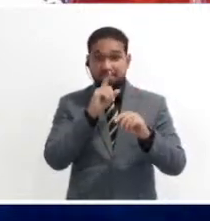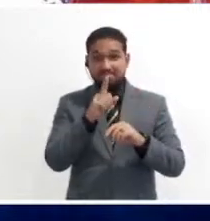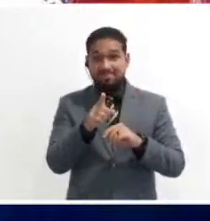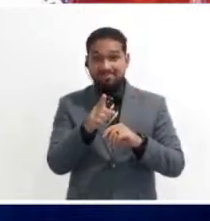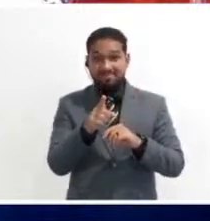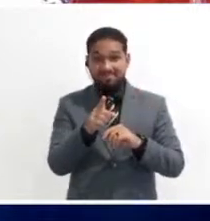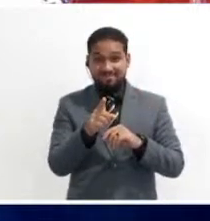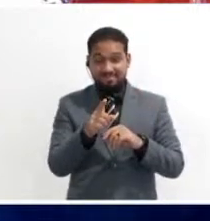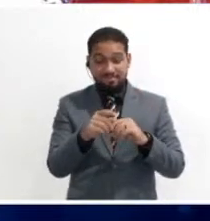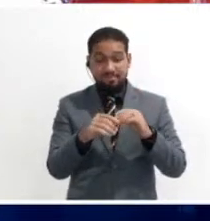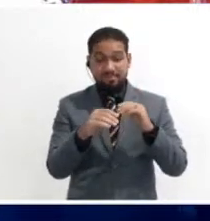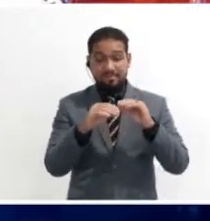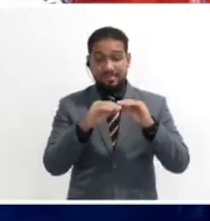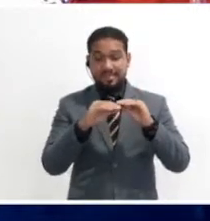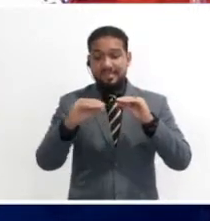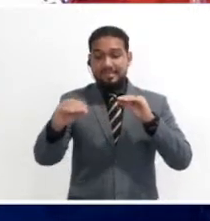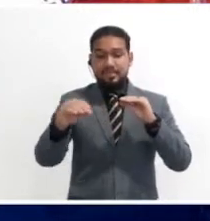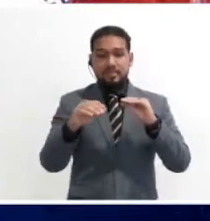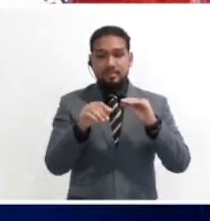This is